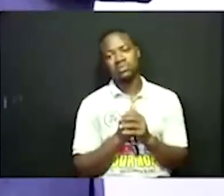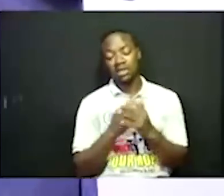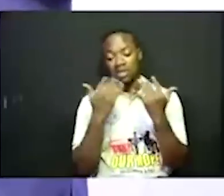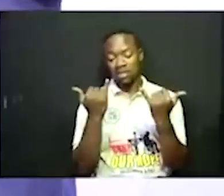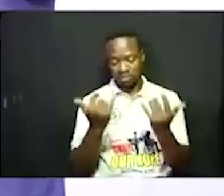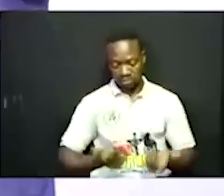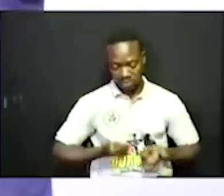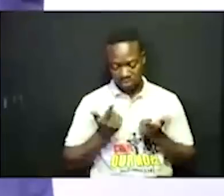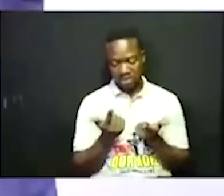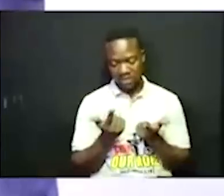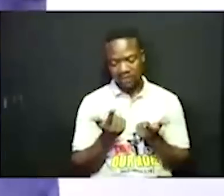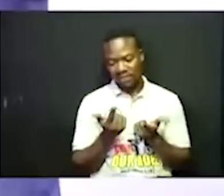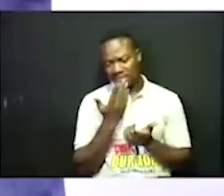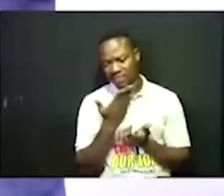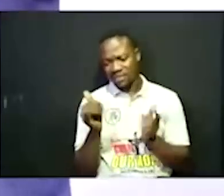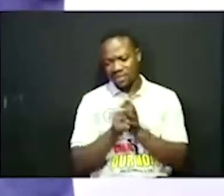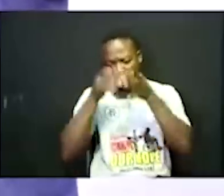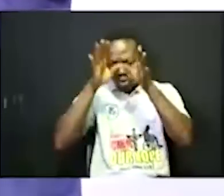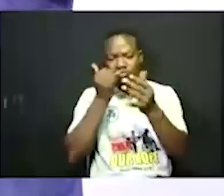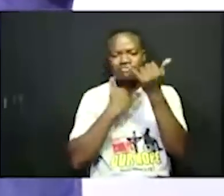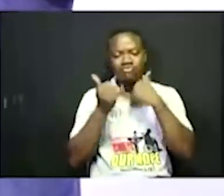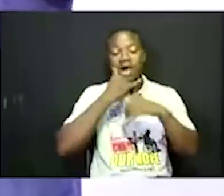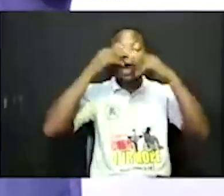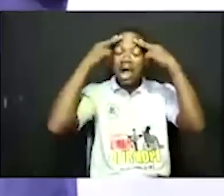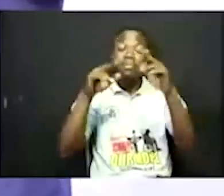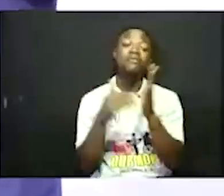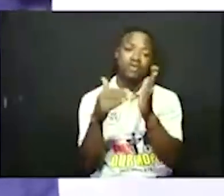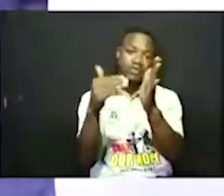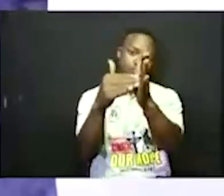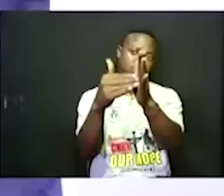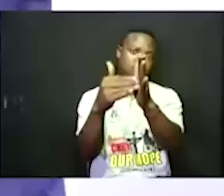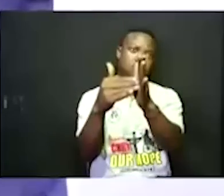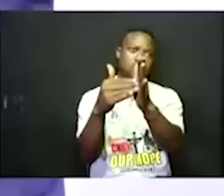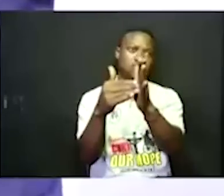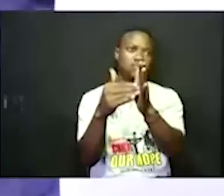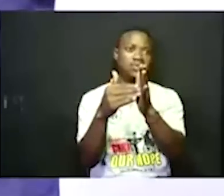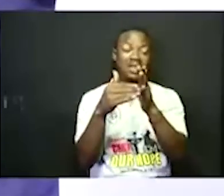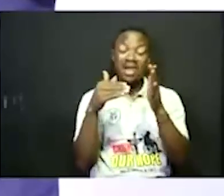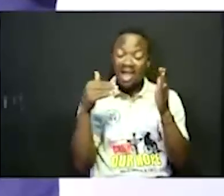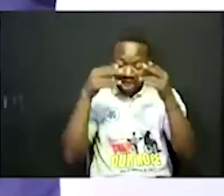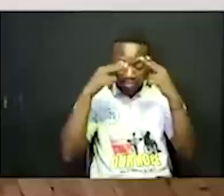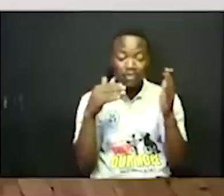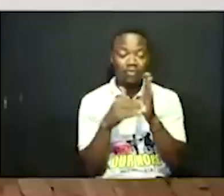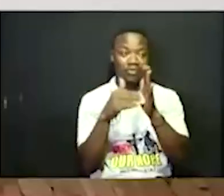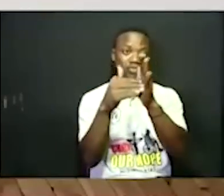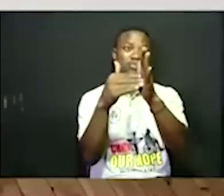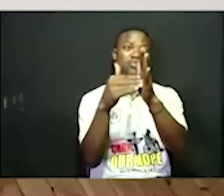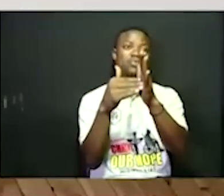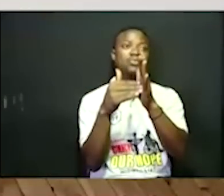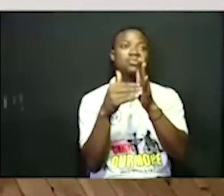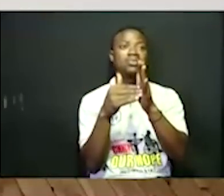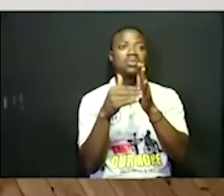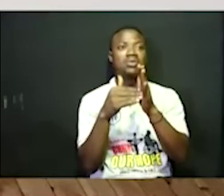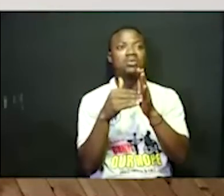life things that cause offense are bound to happen in itself is a safeguard to contracting